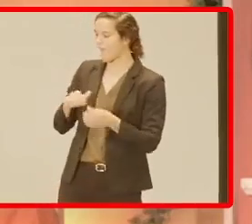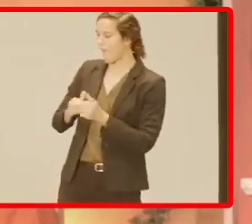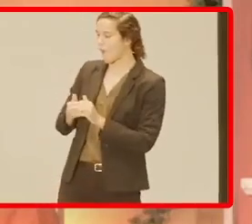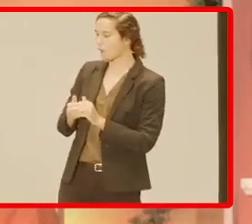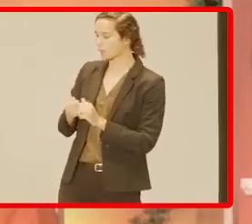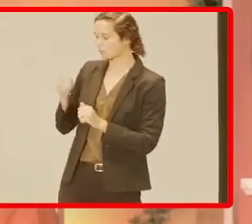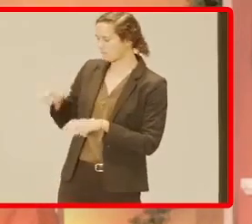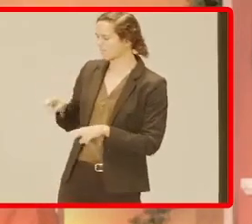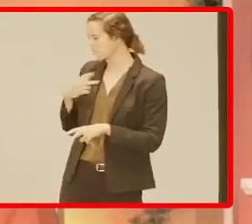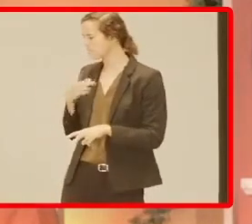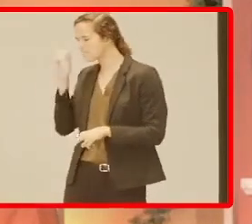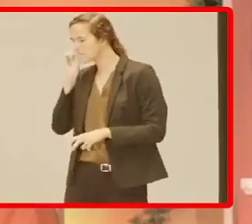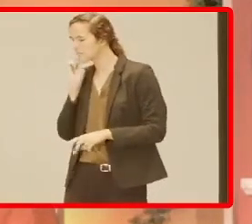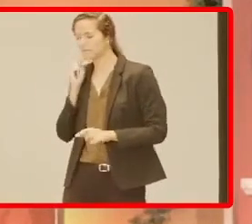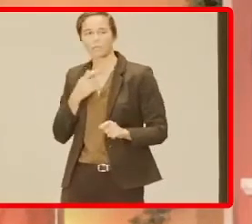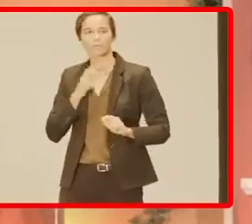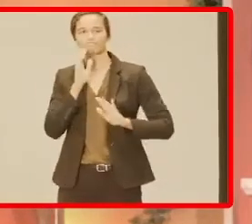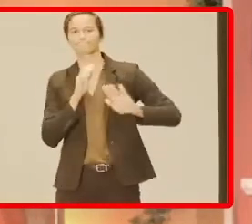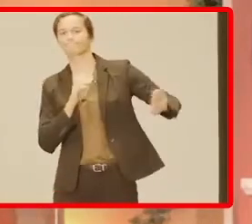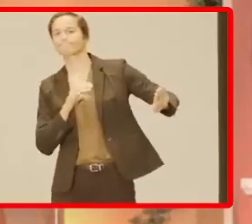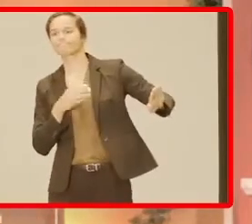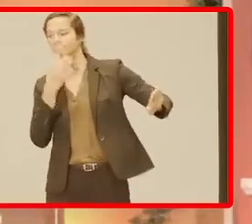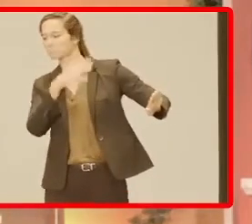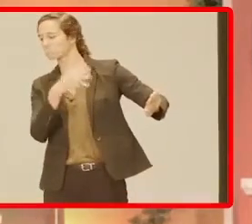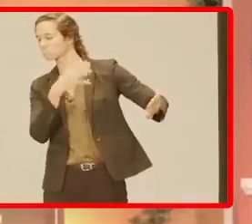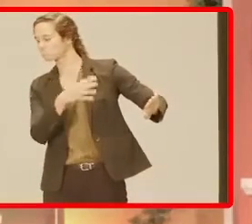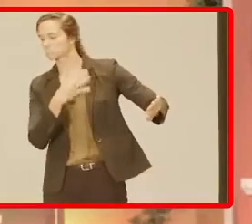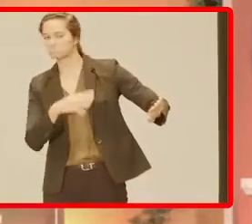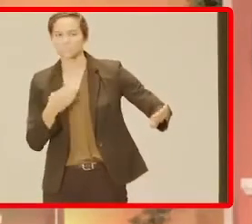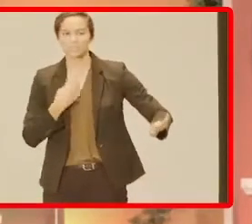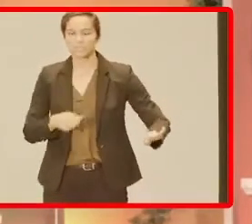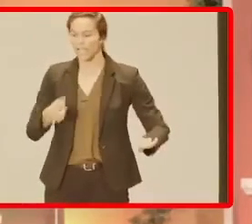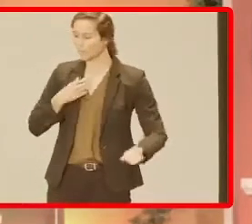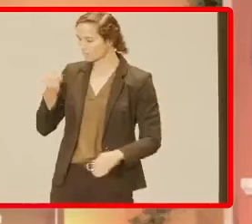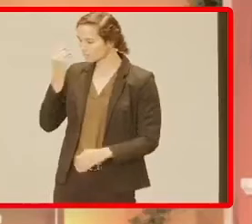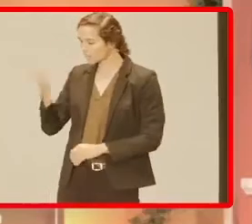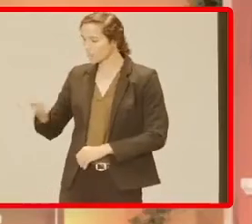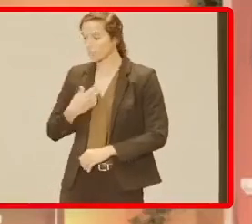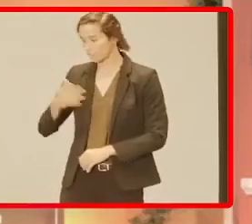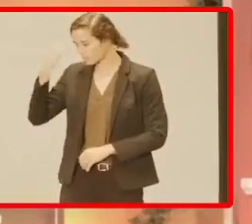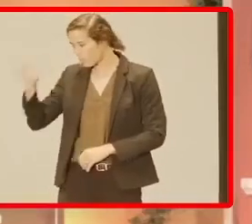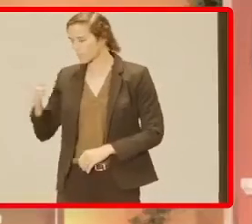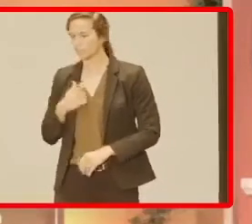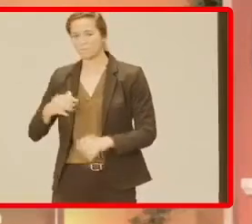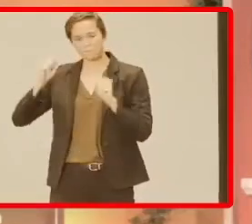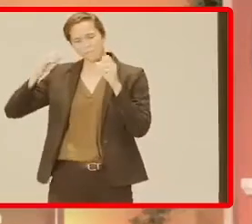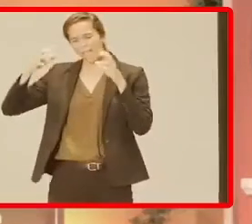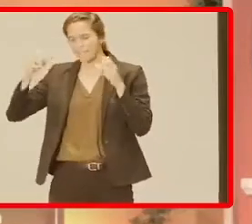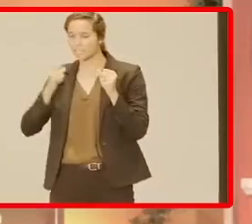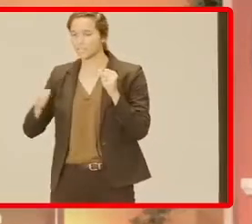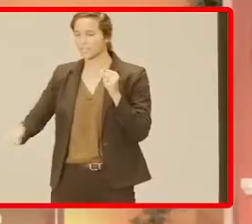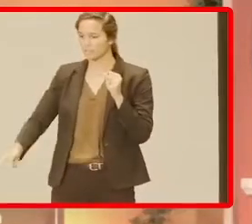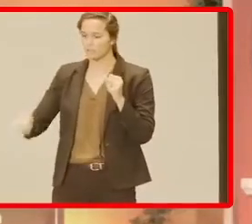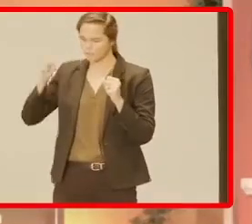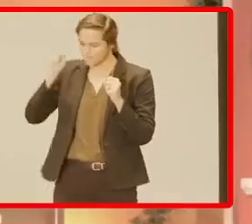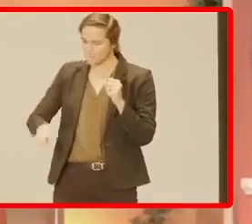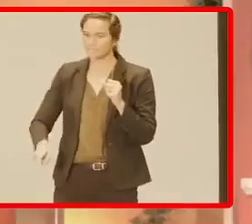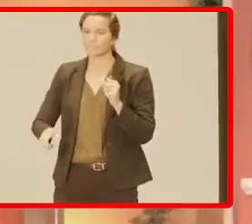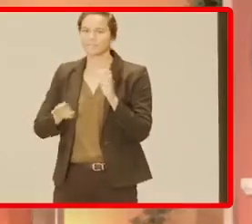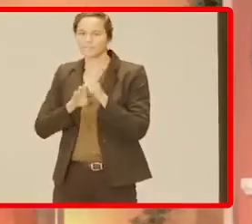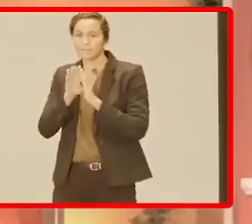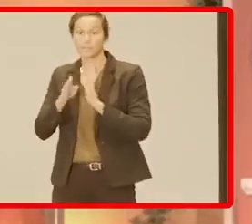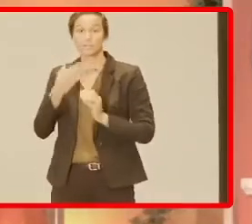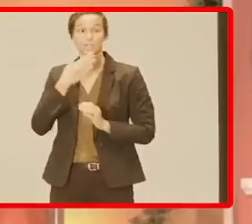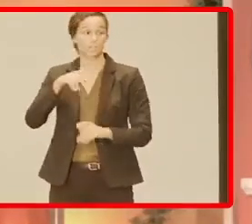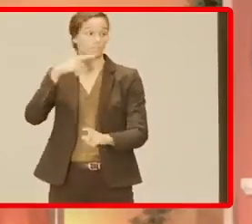how handsome he looks, how smart he is, how amazing he is, how he needs to be of good